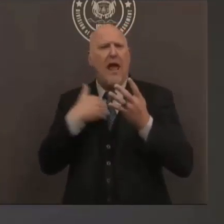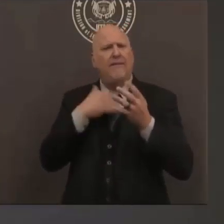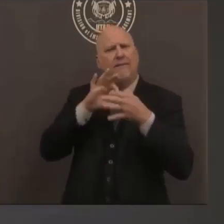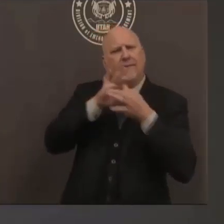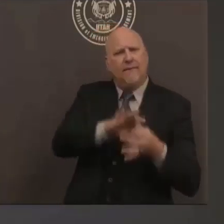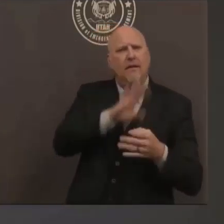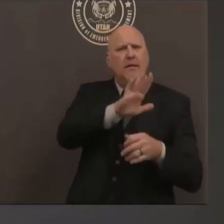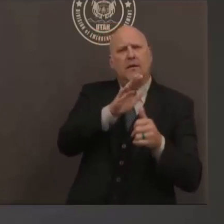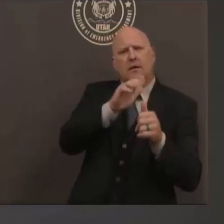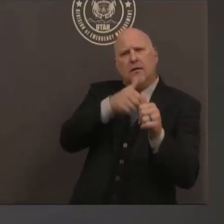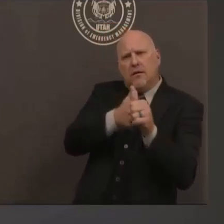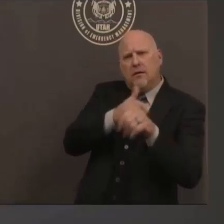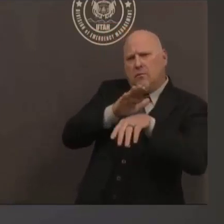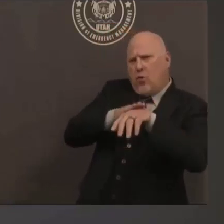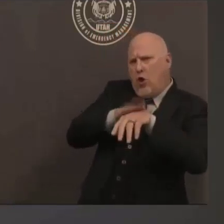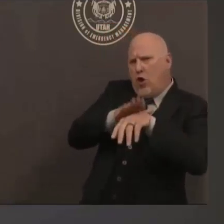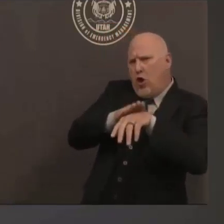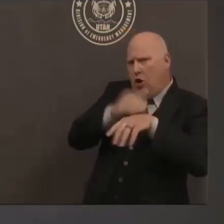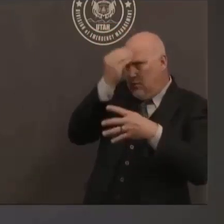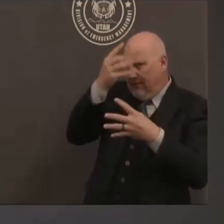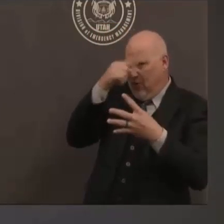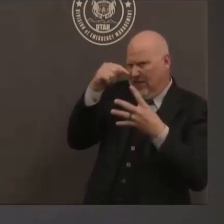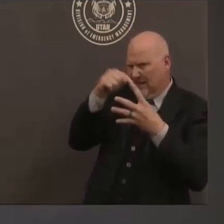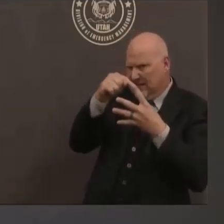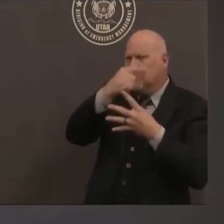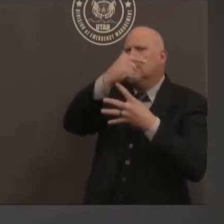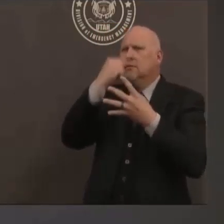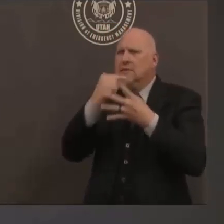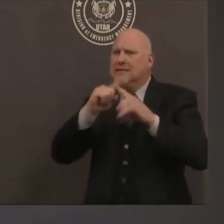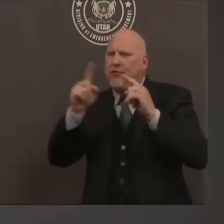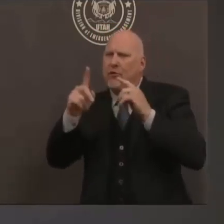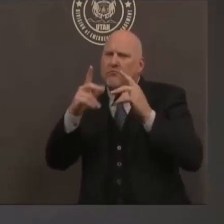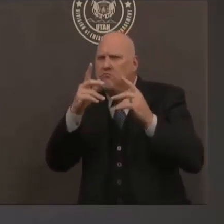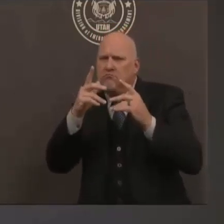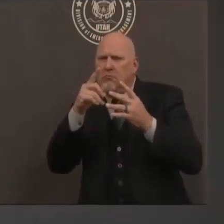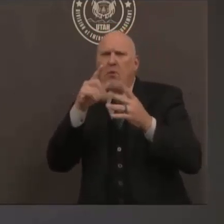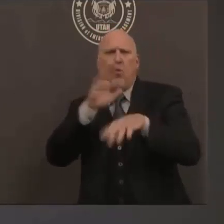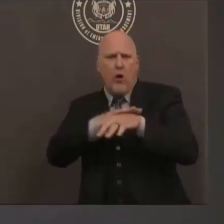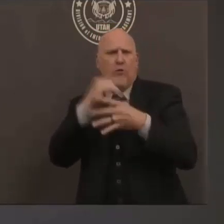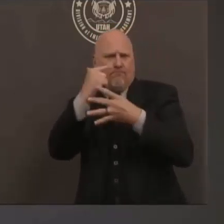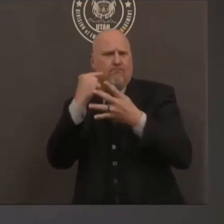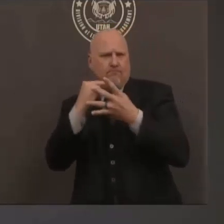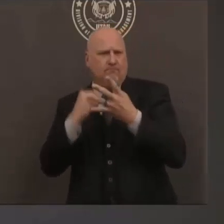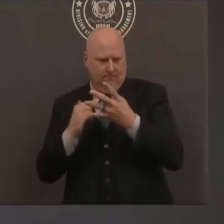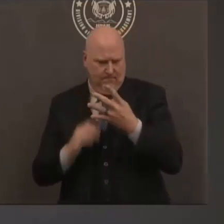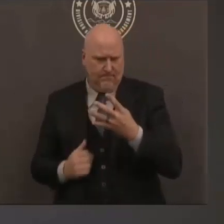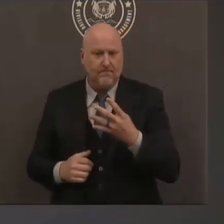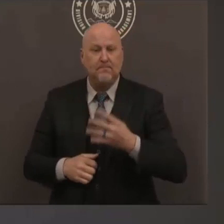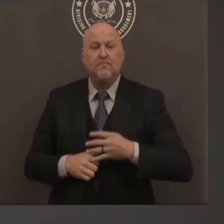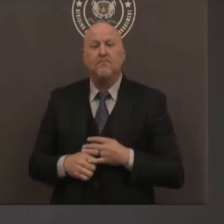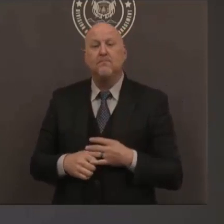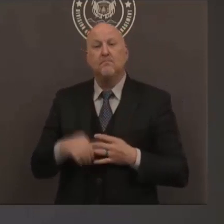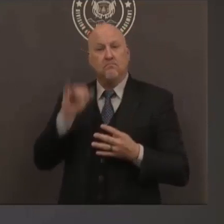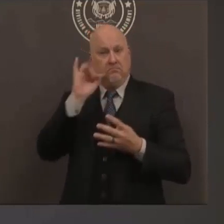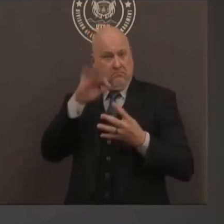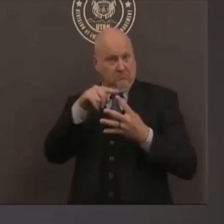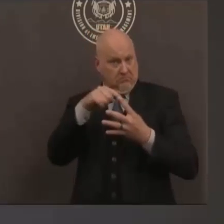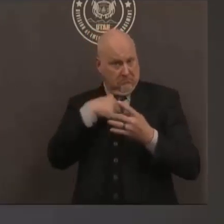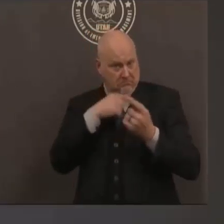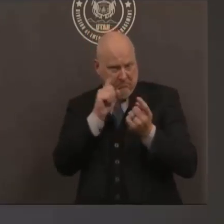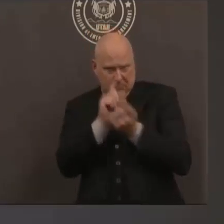towards stabilization, this will indicate to us where we are in our movement towards